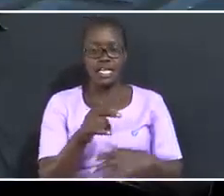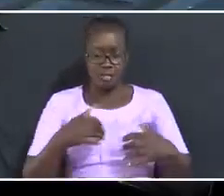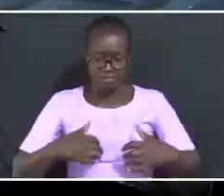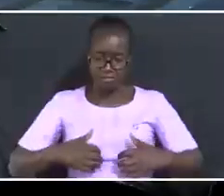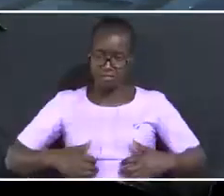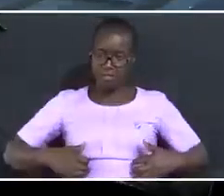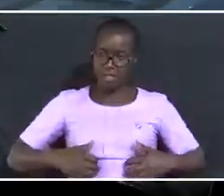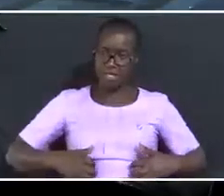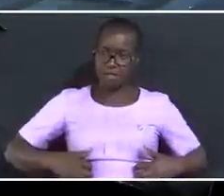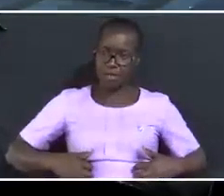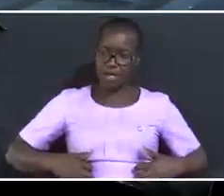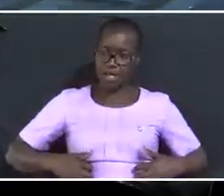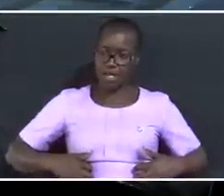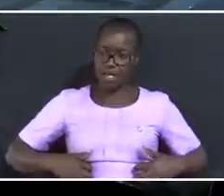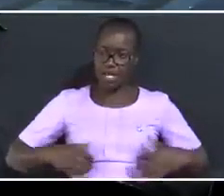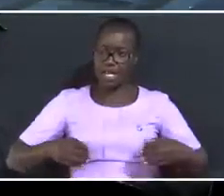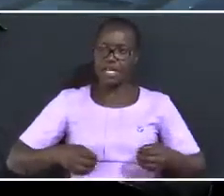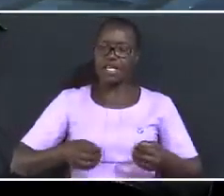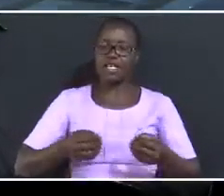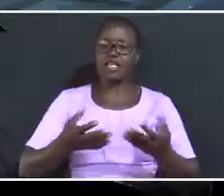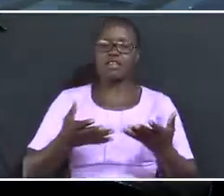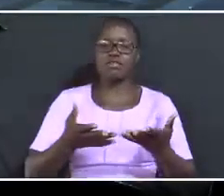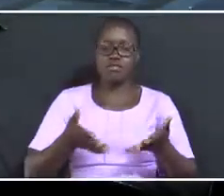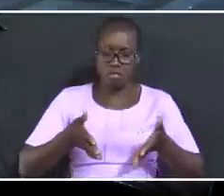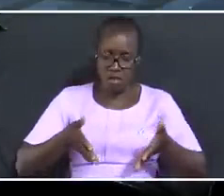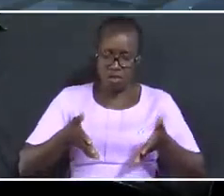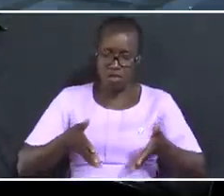zebra gives birth